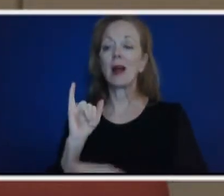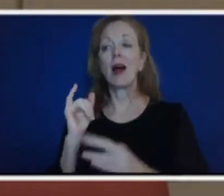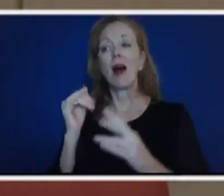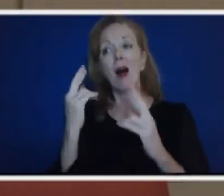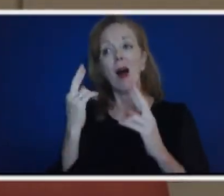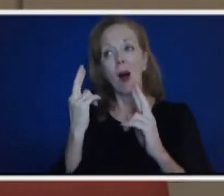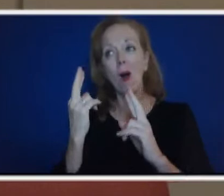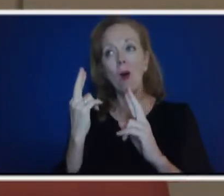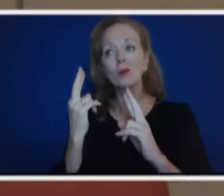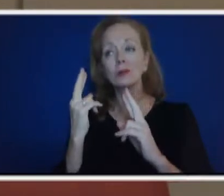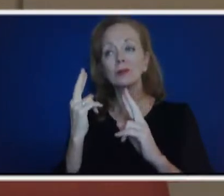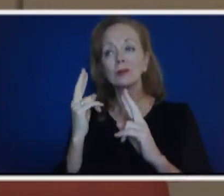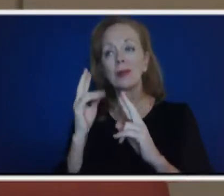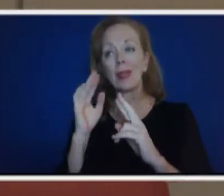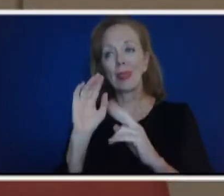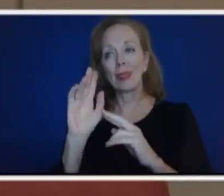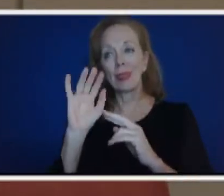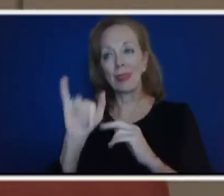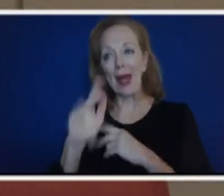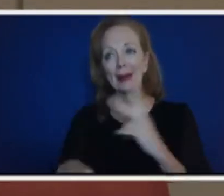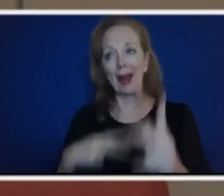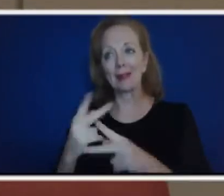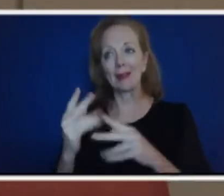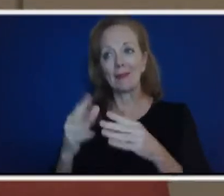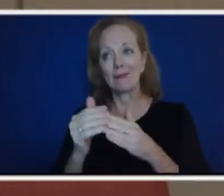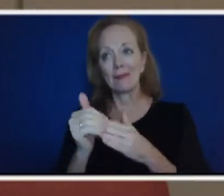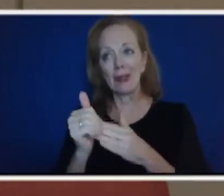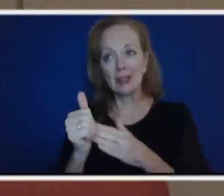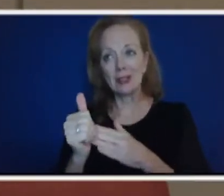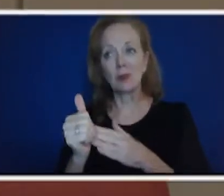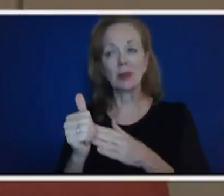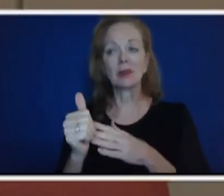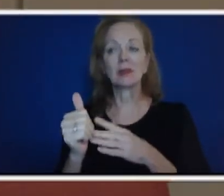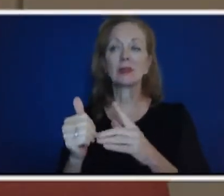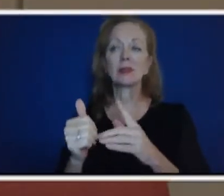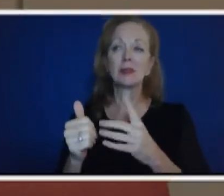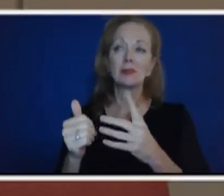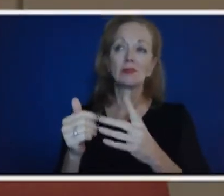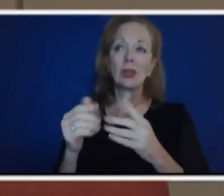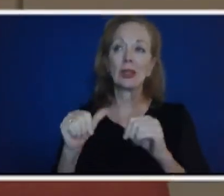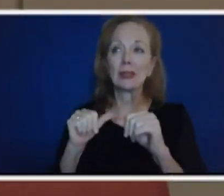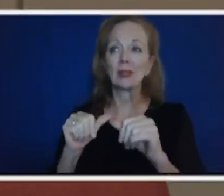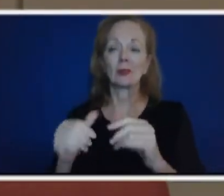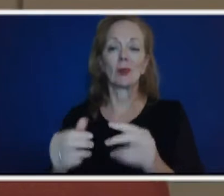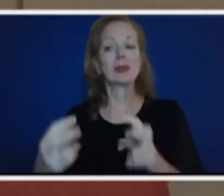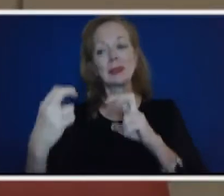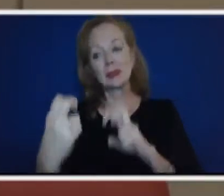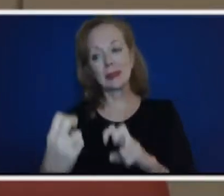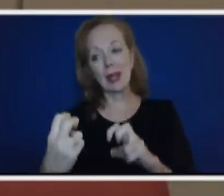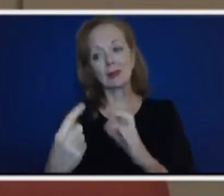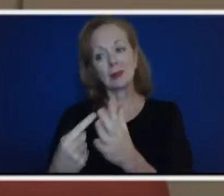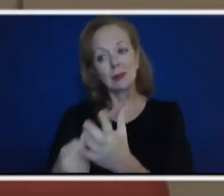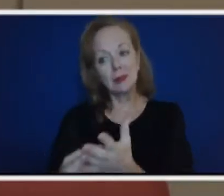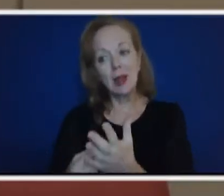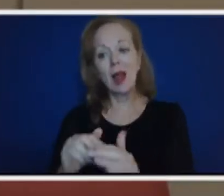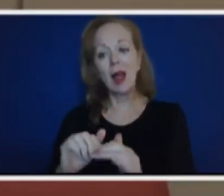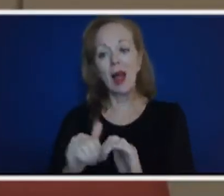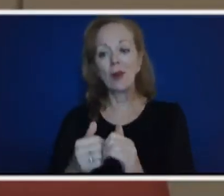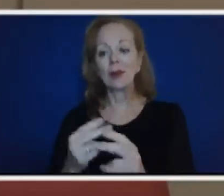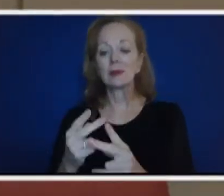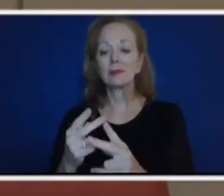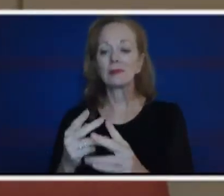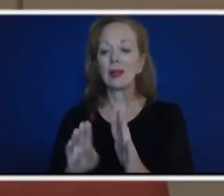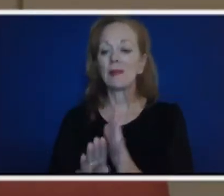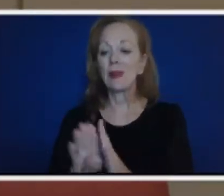flexibility will come into play as we kind of sit down collectively together to talk about how we can create a win-win for everybody.